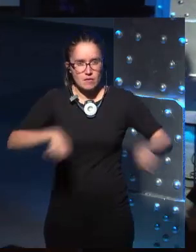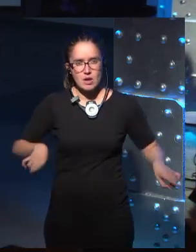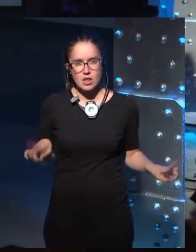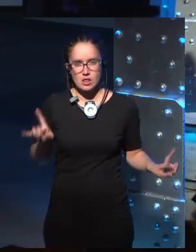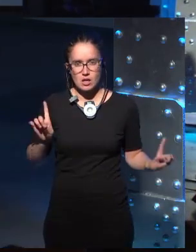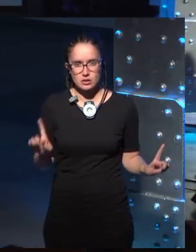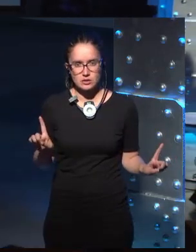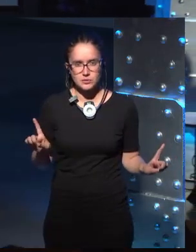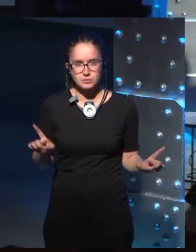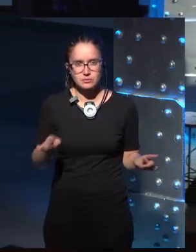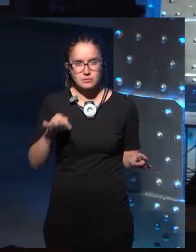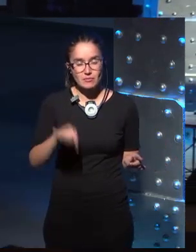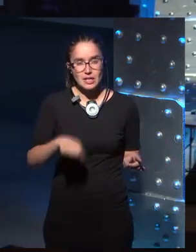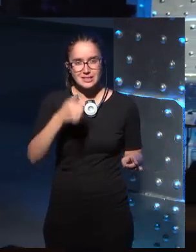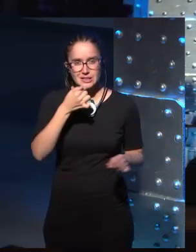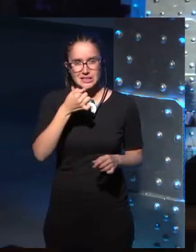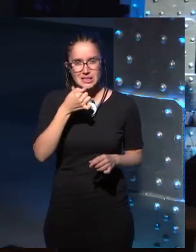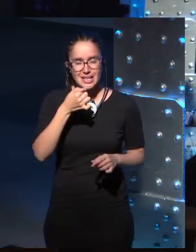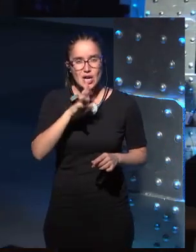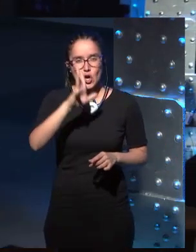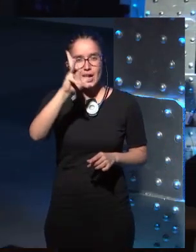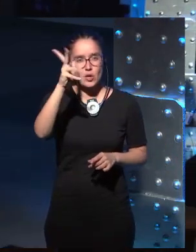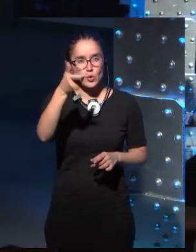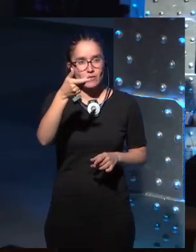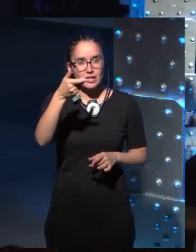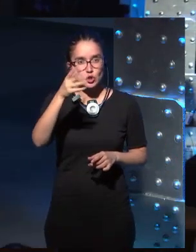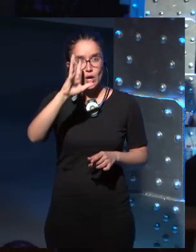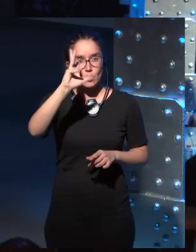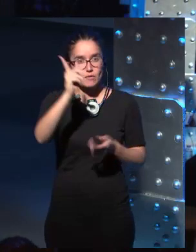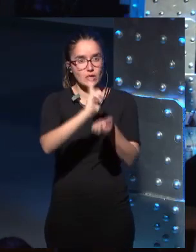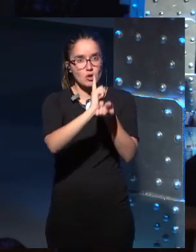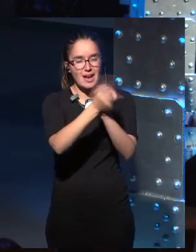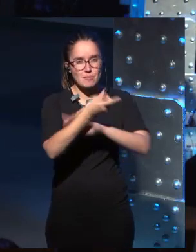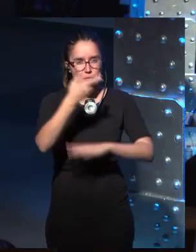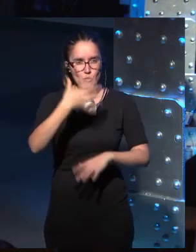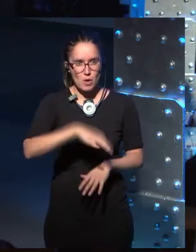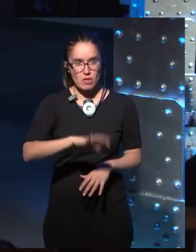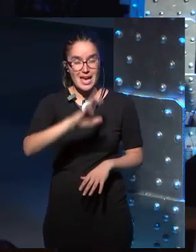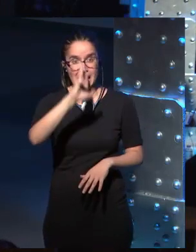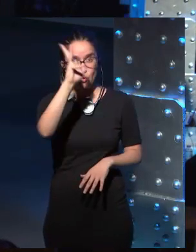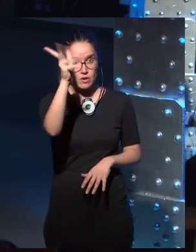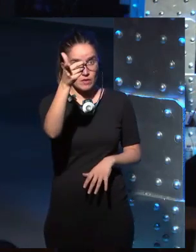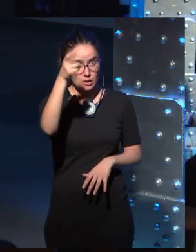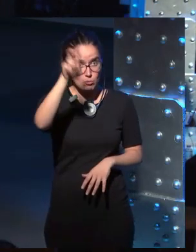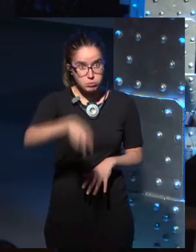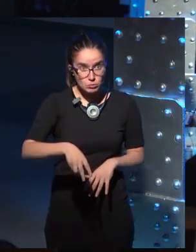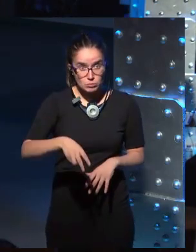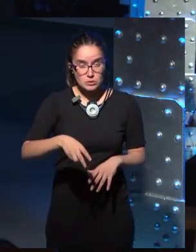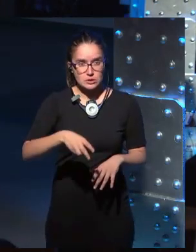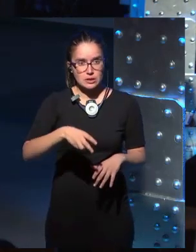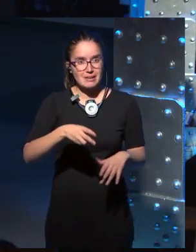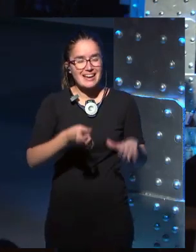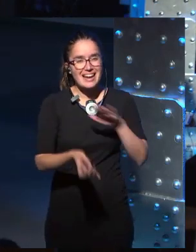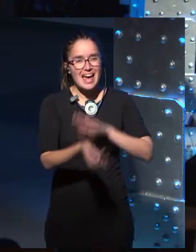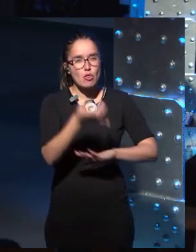says that the universe itself can change. This universe that was thought to be the same